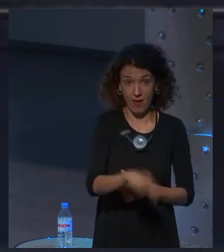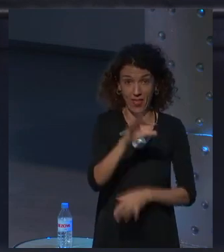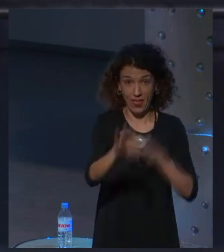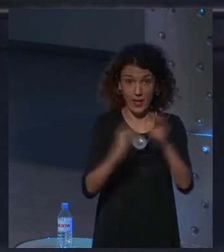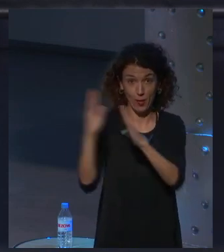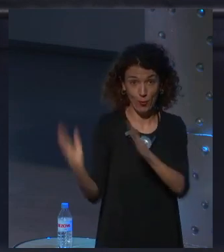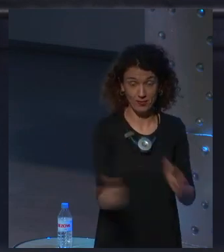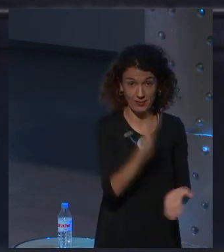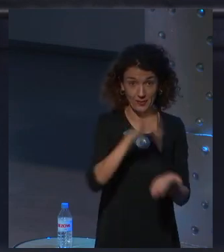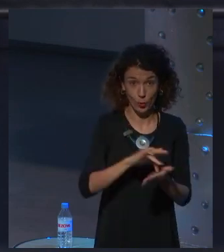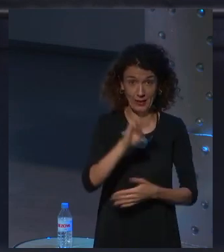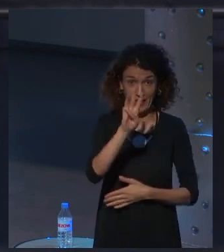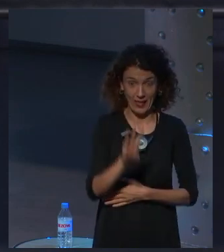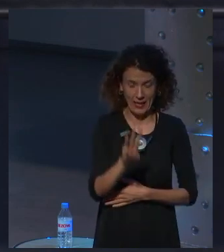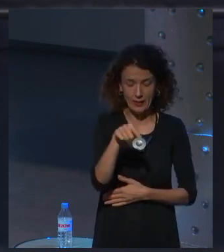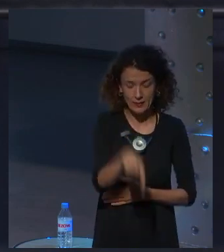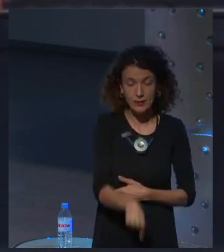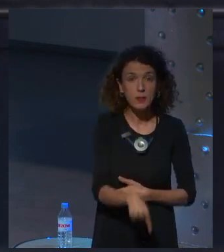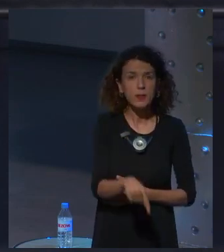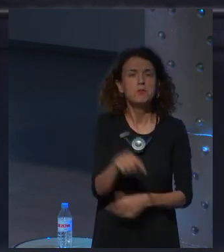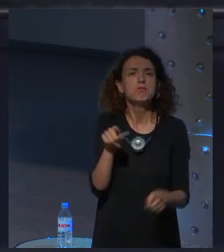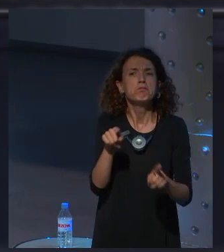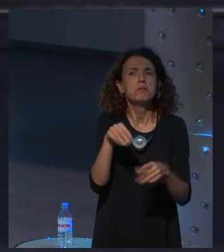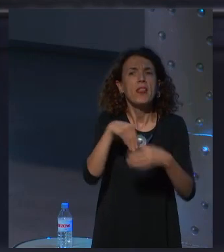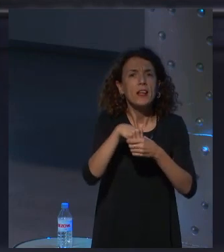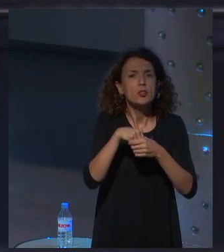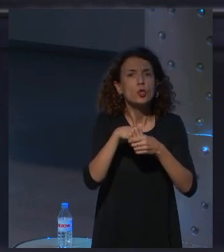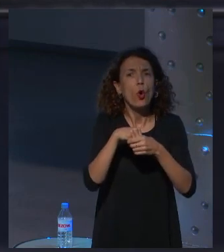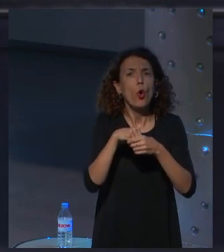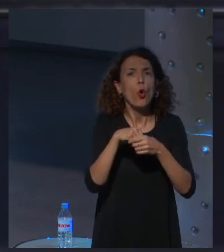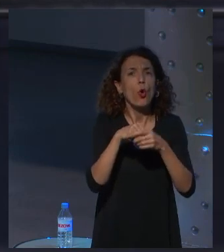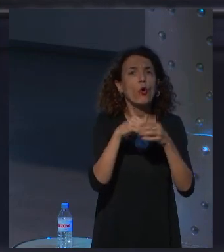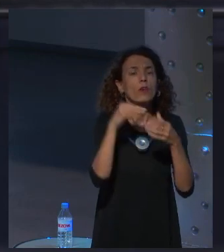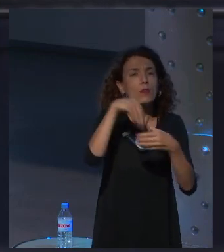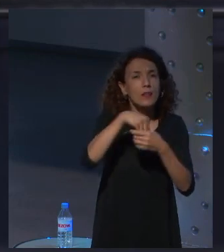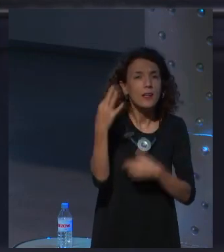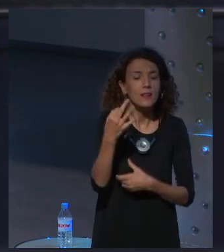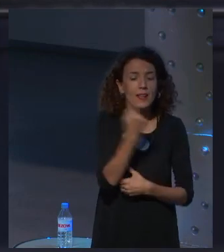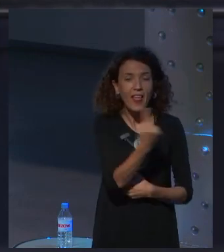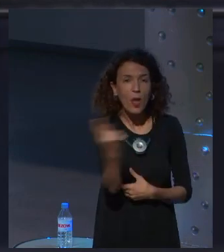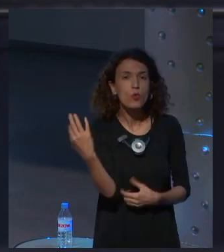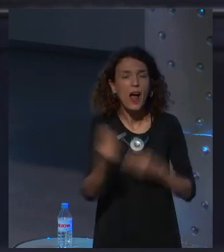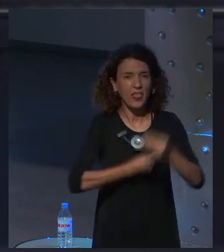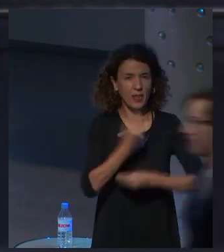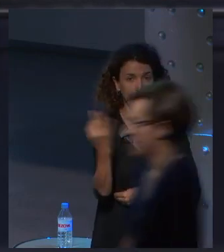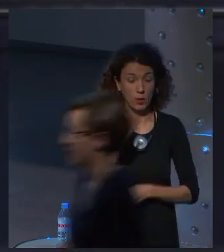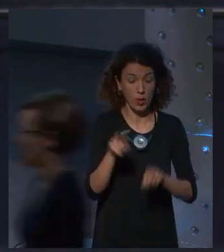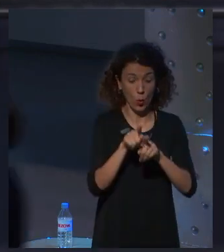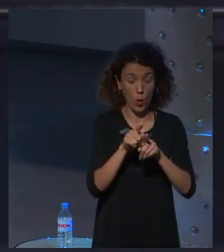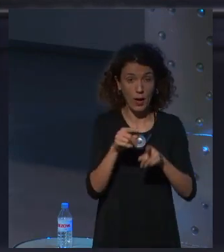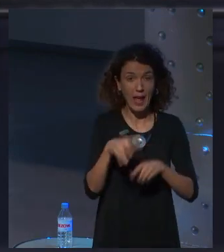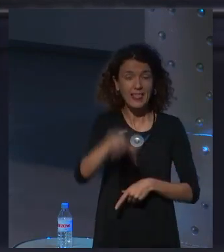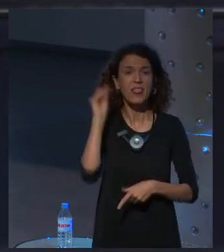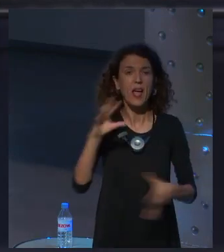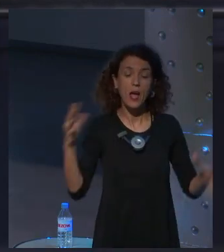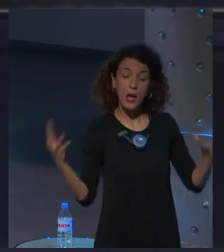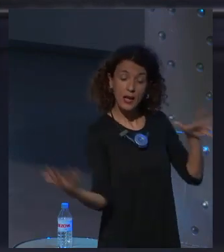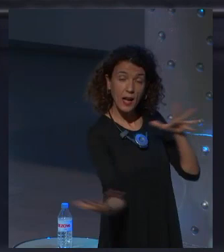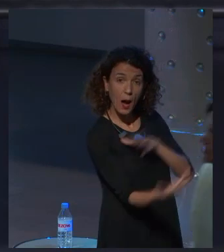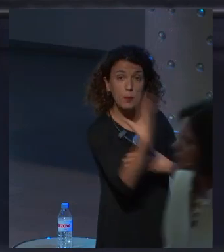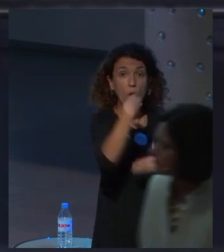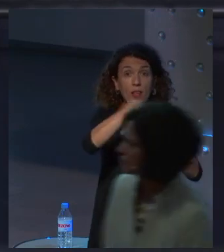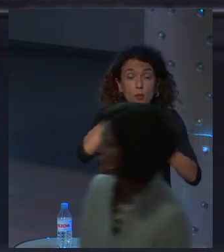cycle, and what we are seeing or looking at in each of the sessions is try to